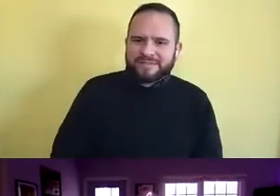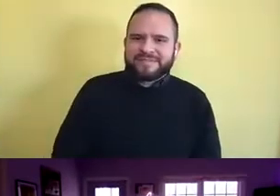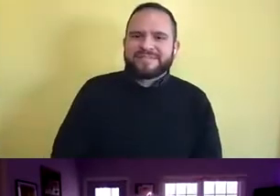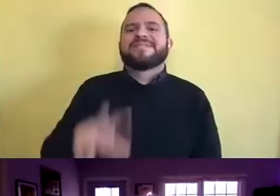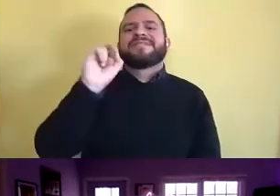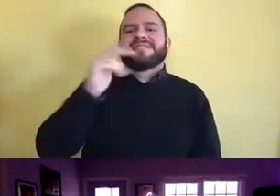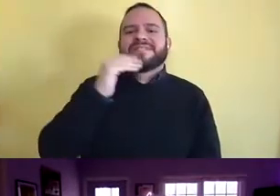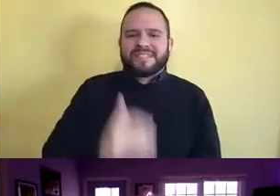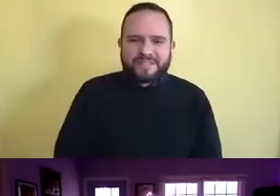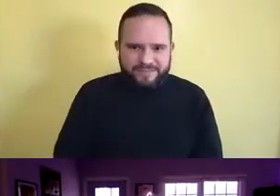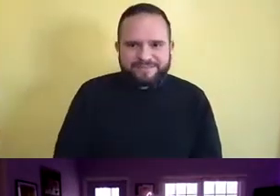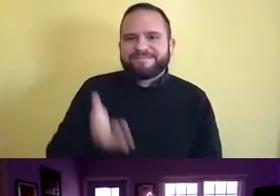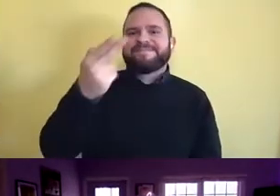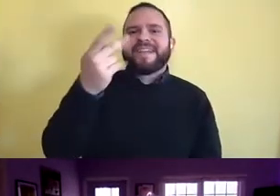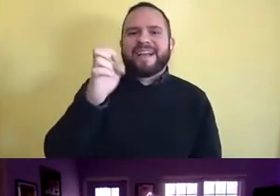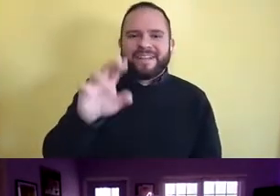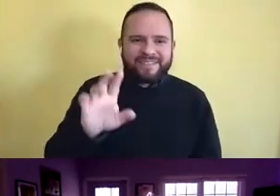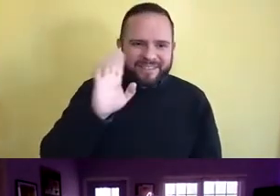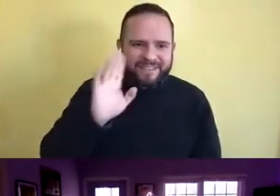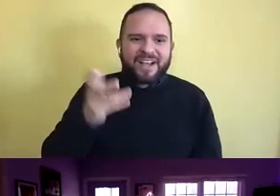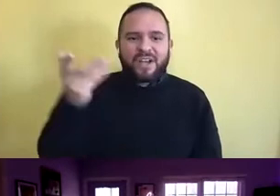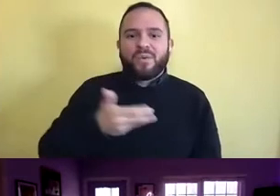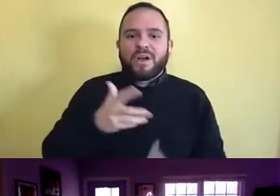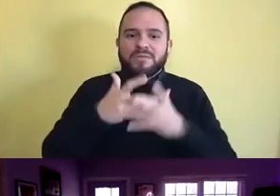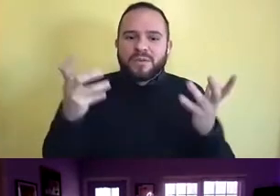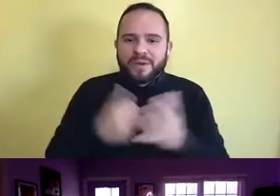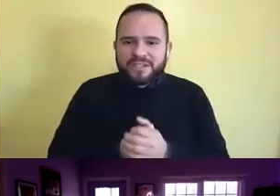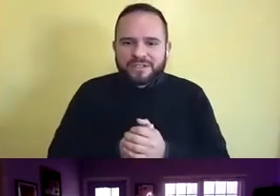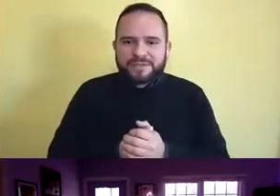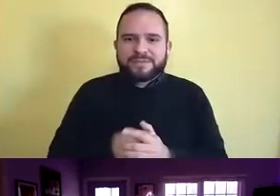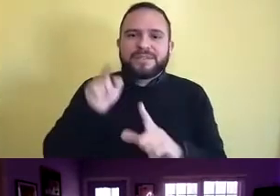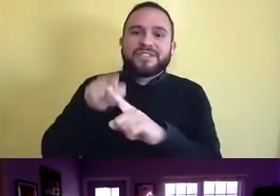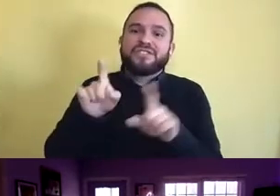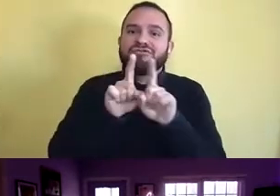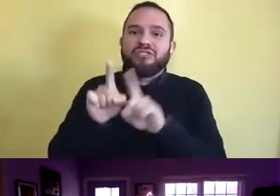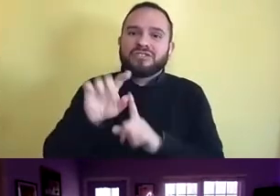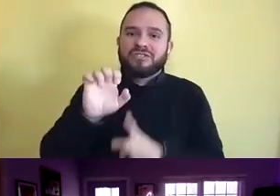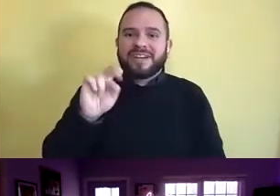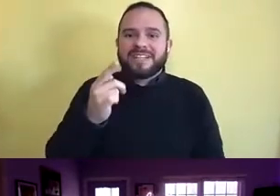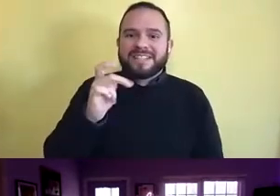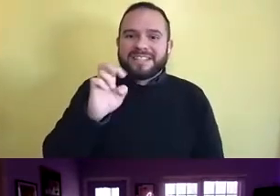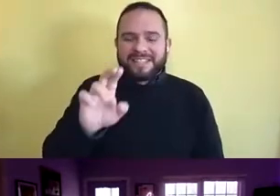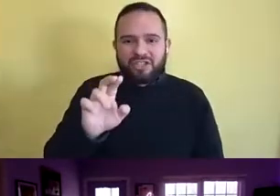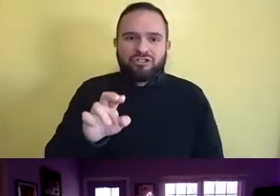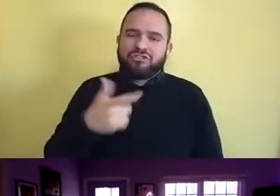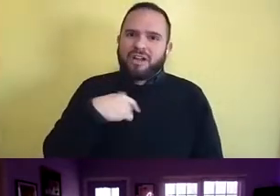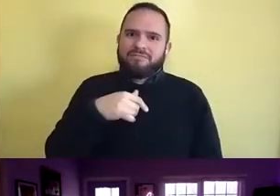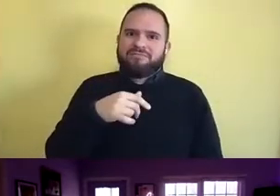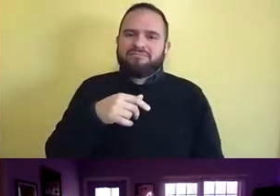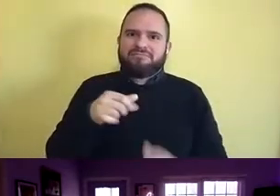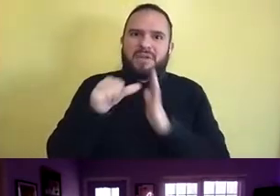you. There's Heather. Thank you. Welcome so much. Heather is also an engineer, very impressed with women that are engineers.